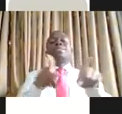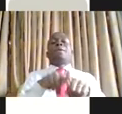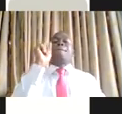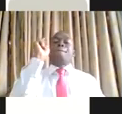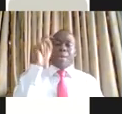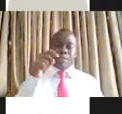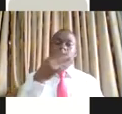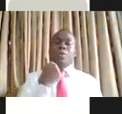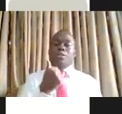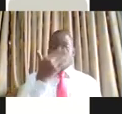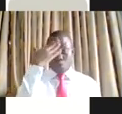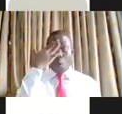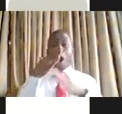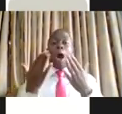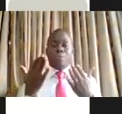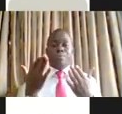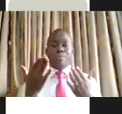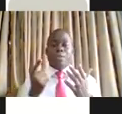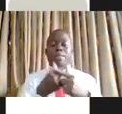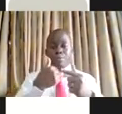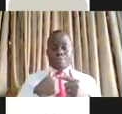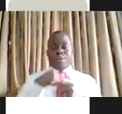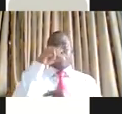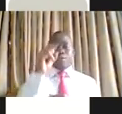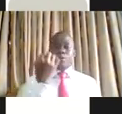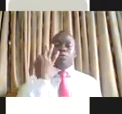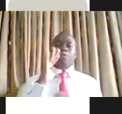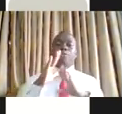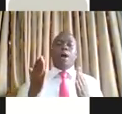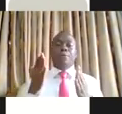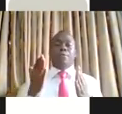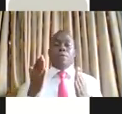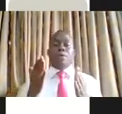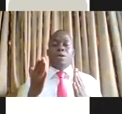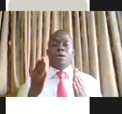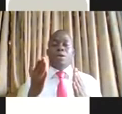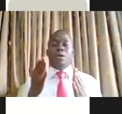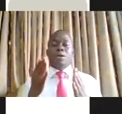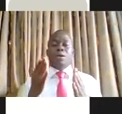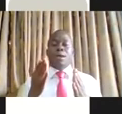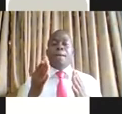up. Then there is the question of the composition of the CRA.